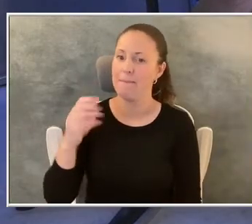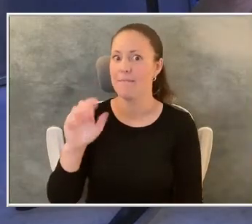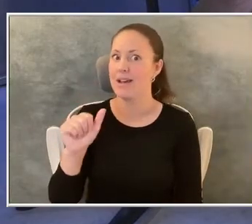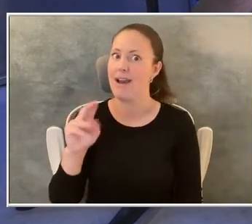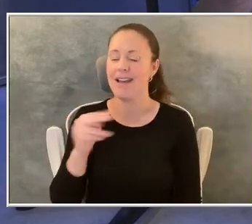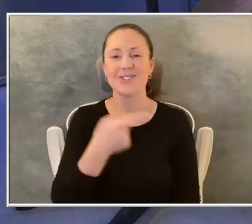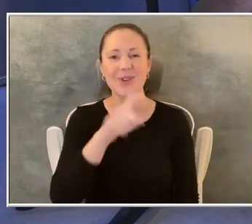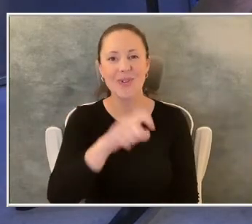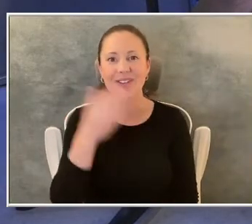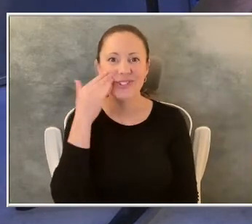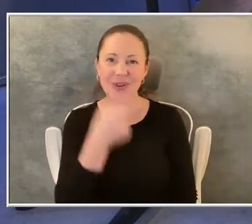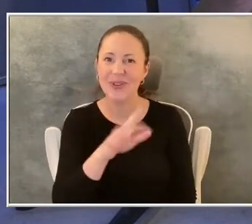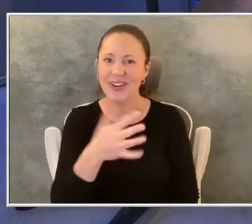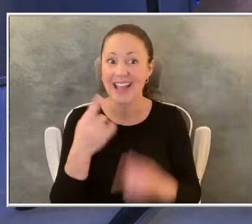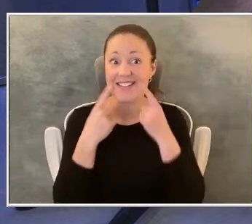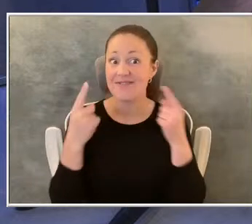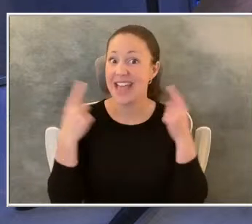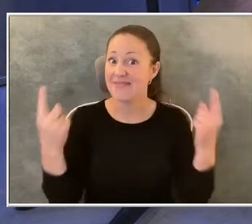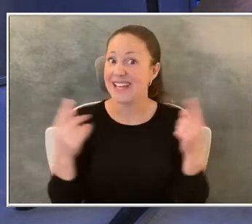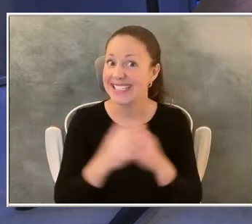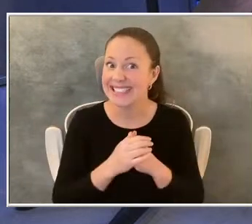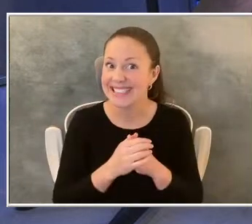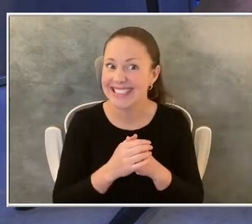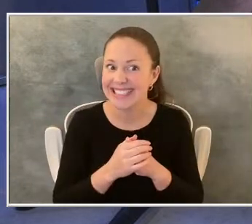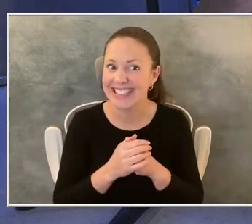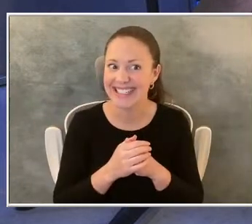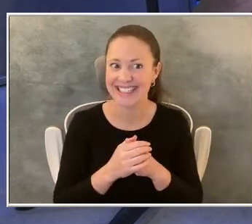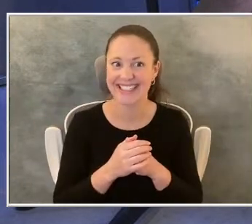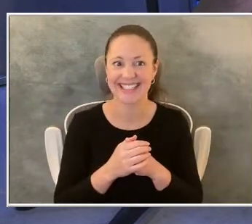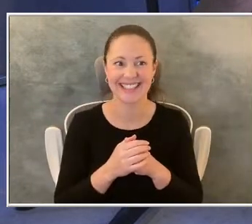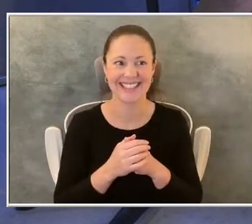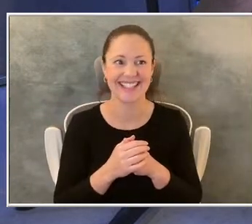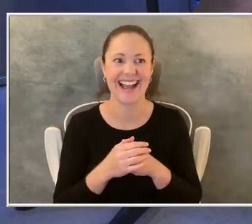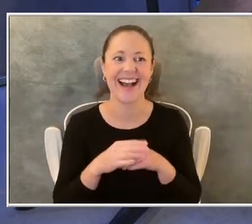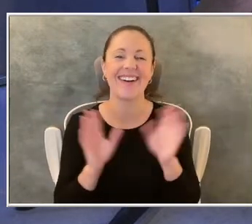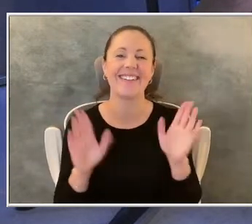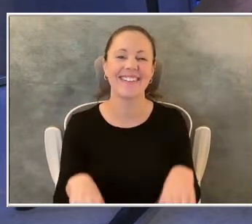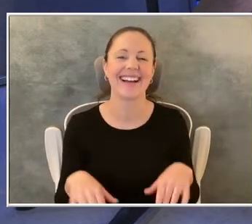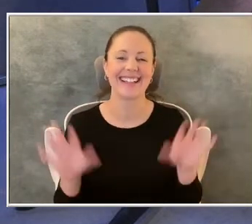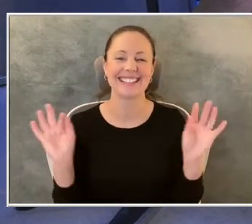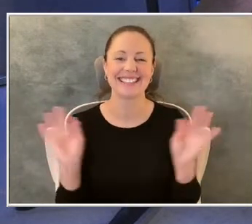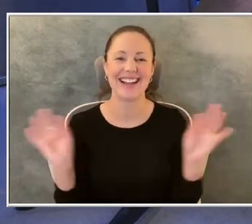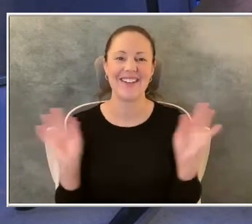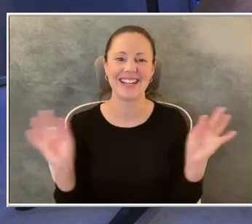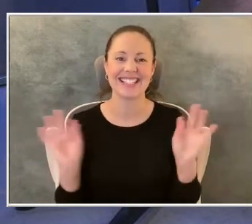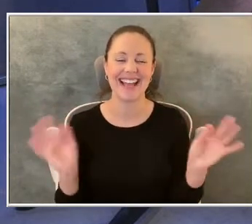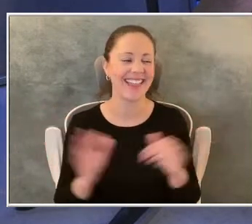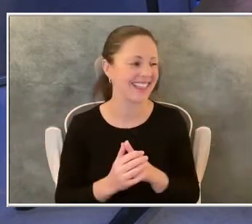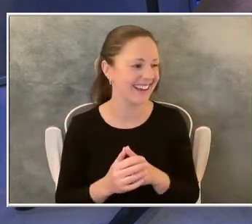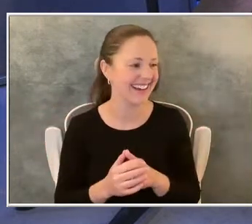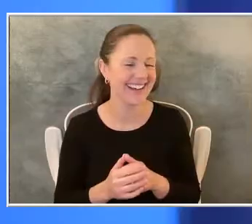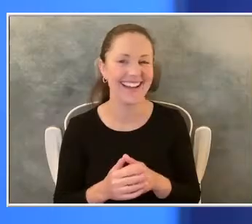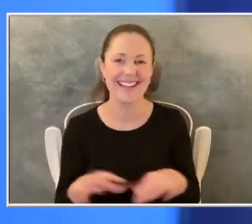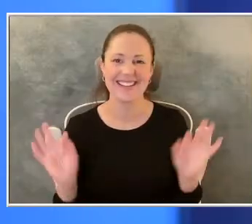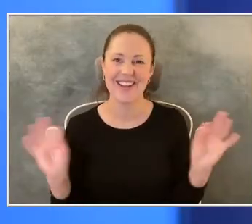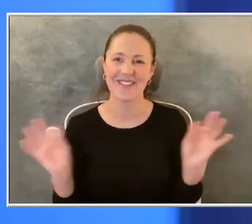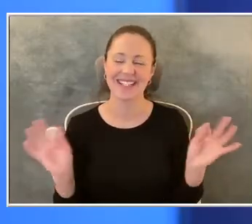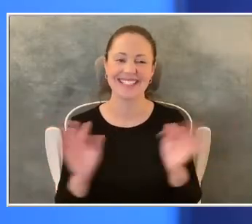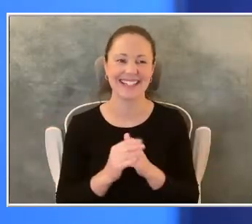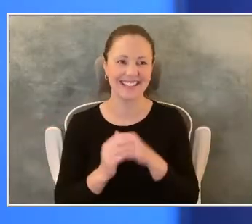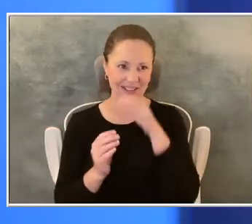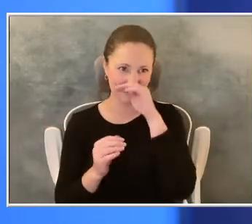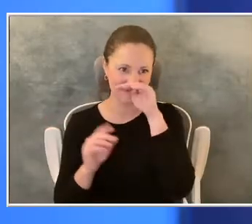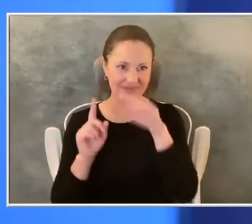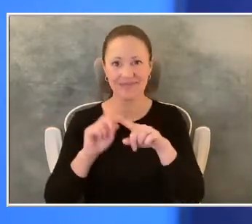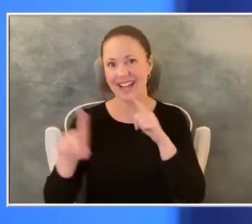like a myth, the man, the myth, the legacy. No, it's no big deal. It is a big deal. I know, but you are a big deal. It's just another day at work, you